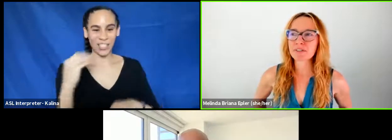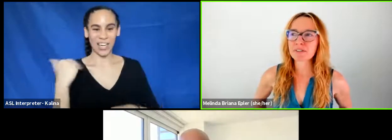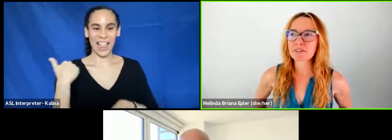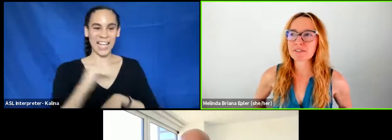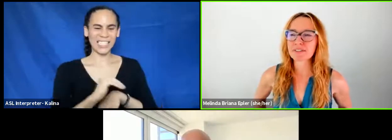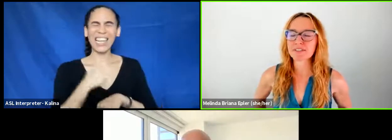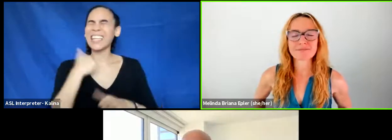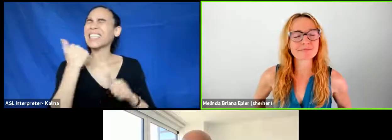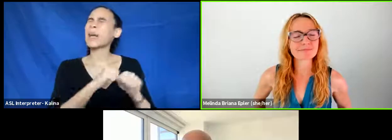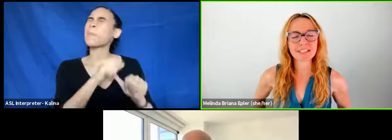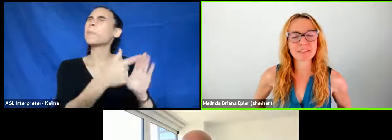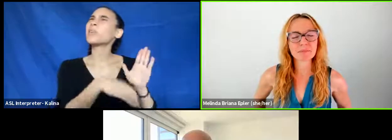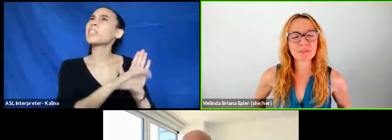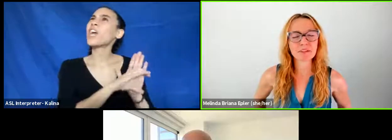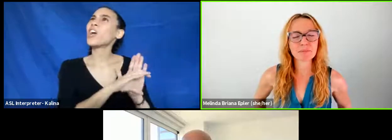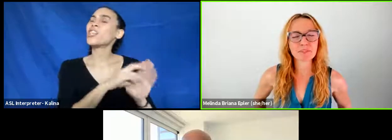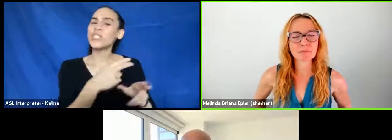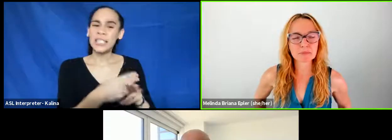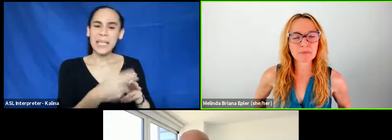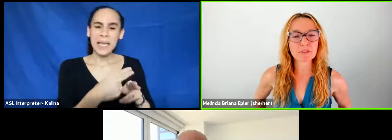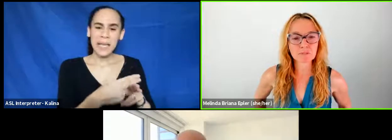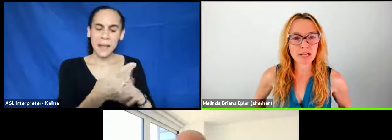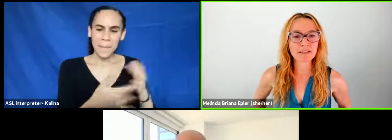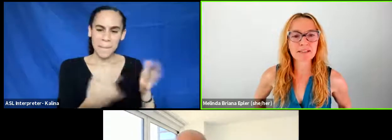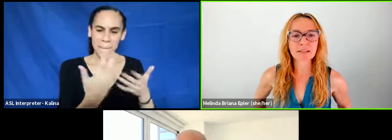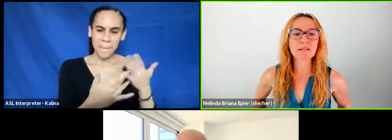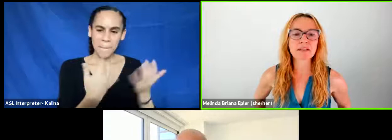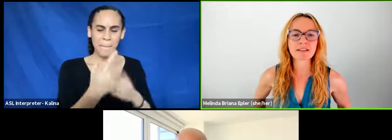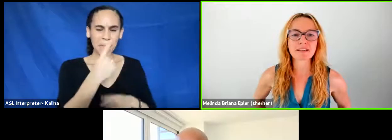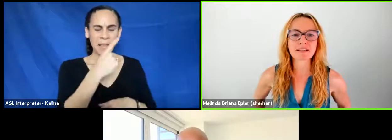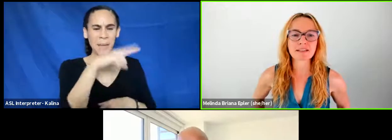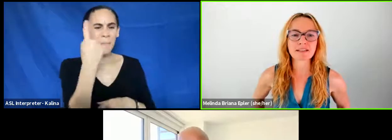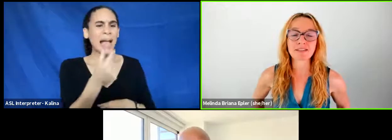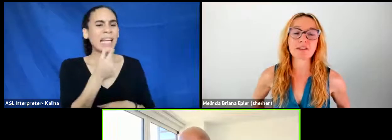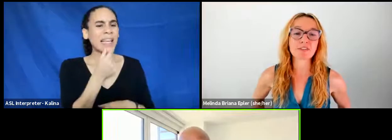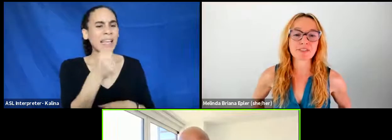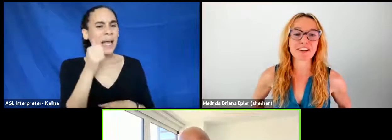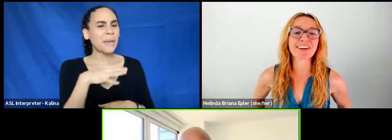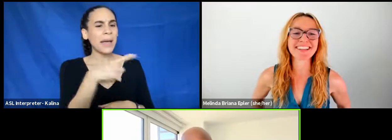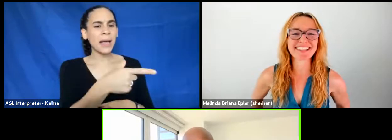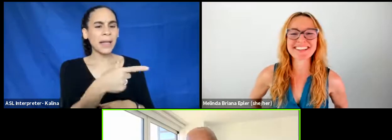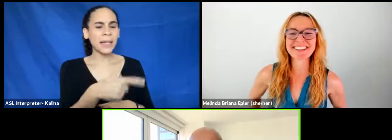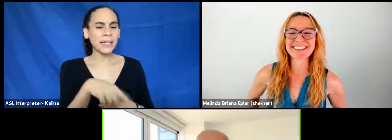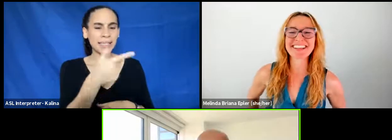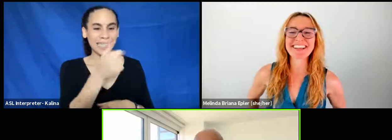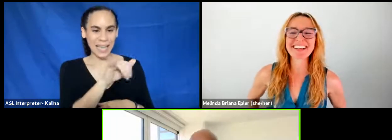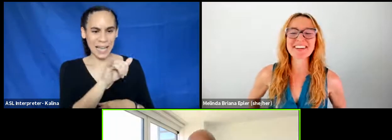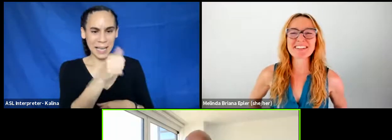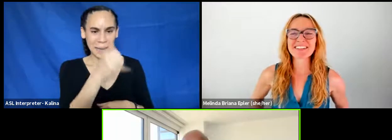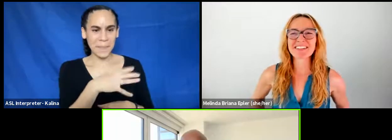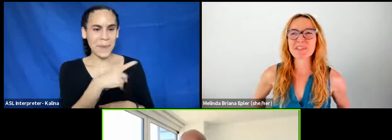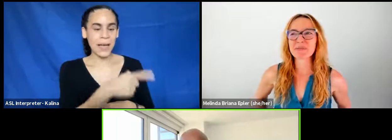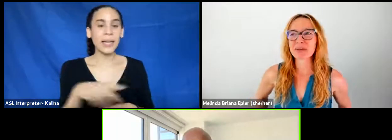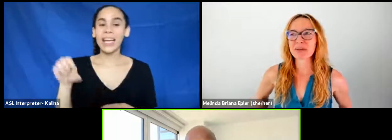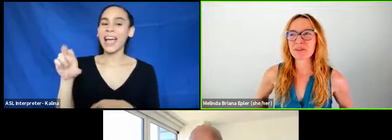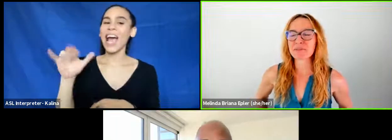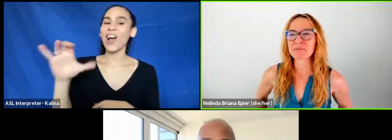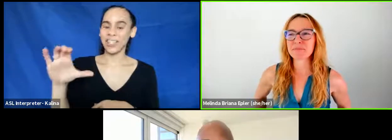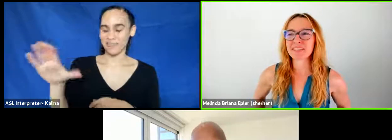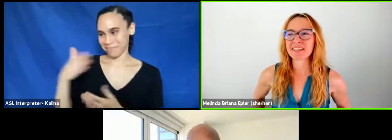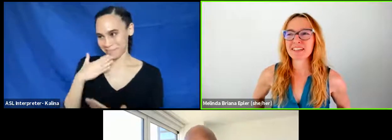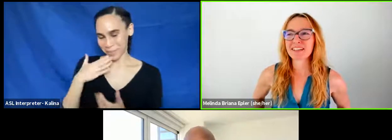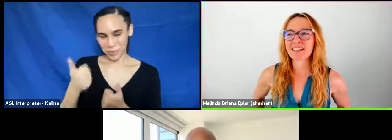remember the character's name. He's a Black gay man, and Eric. Eric, thank you, Eric.